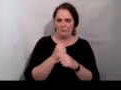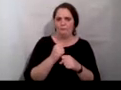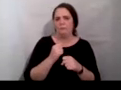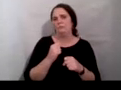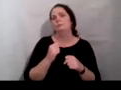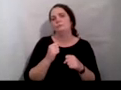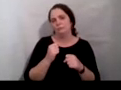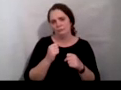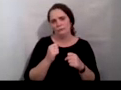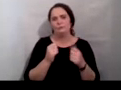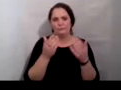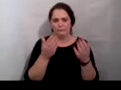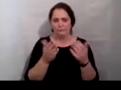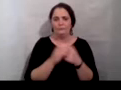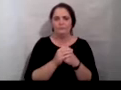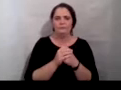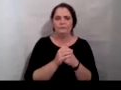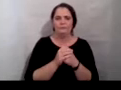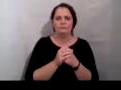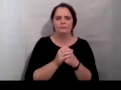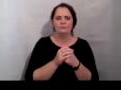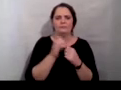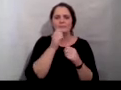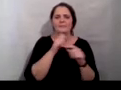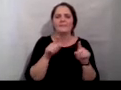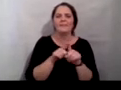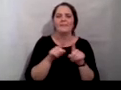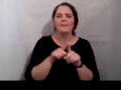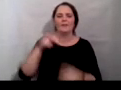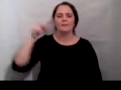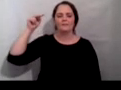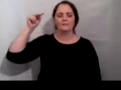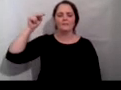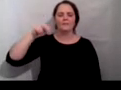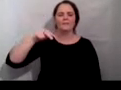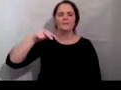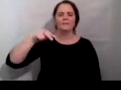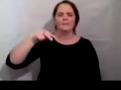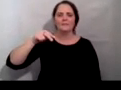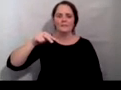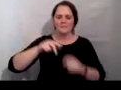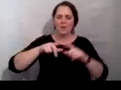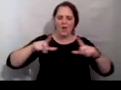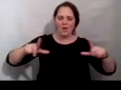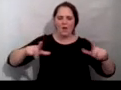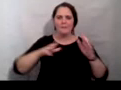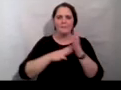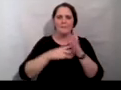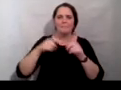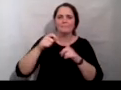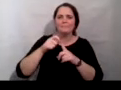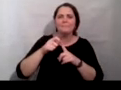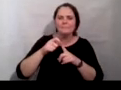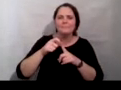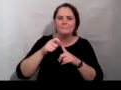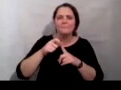This is an example of what I'm trying to talk about there with this. It looks a little bit like an aerial map, like you're looking at contours and a sort of